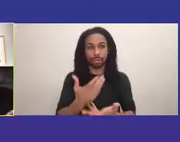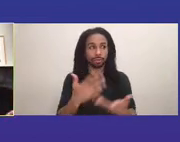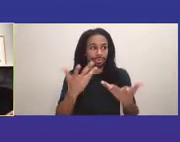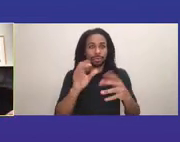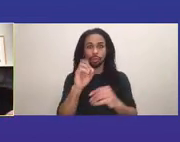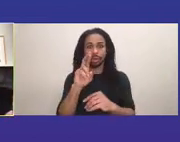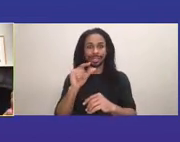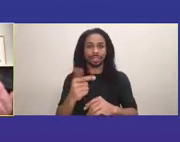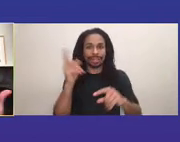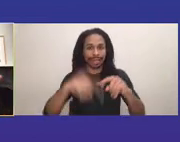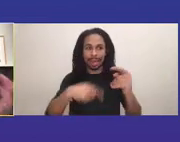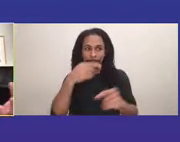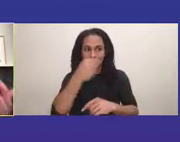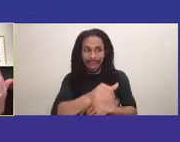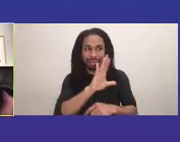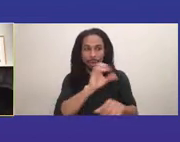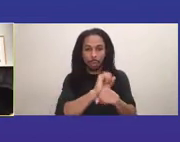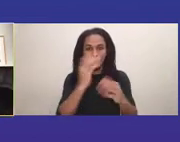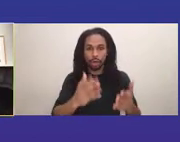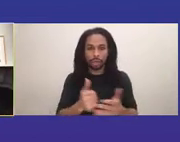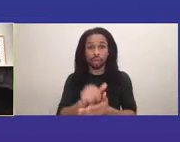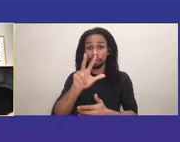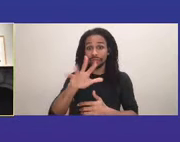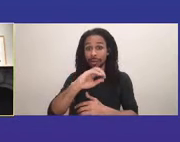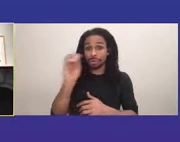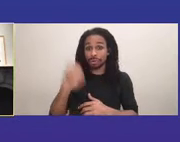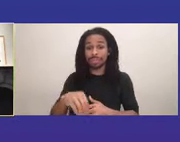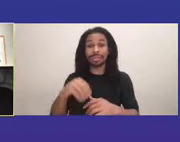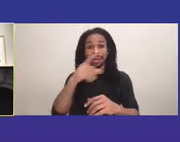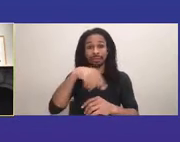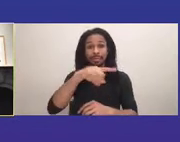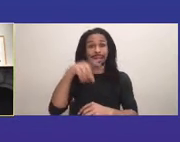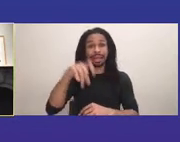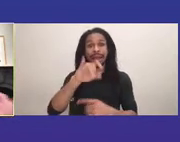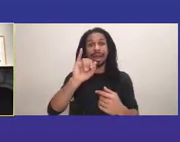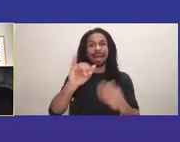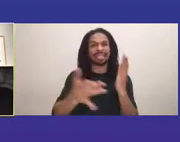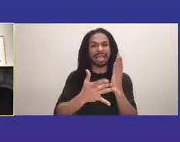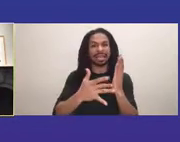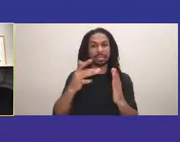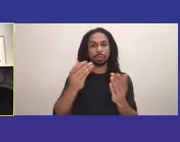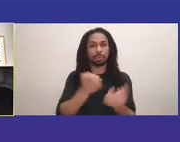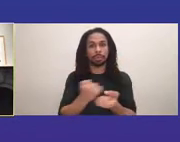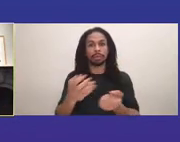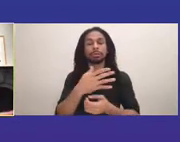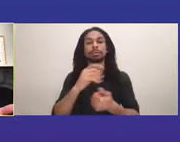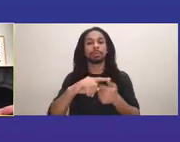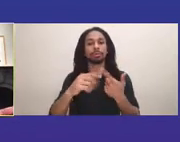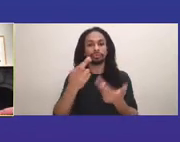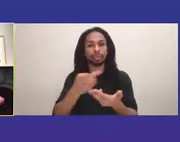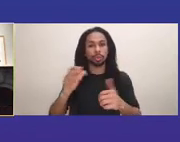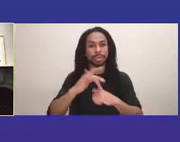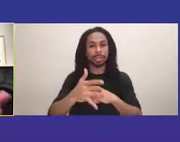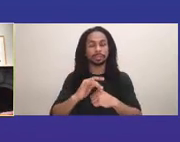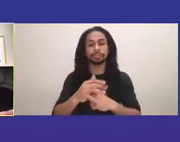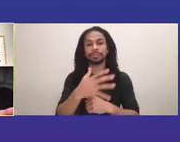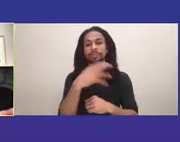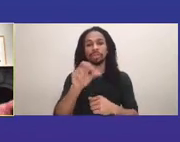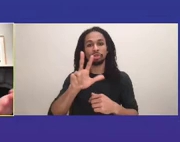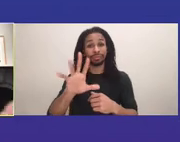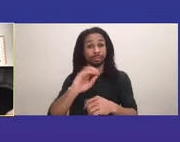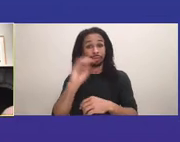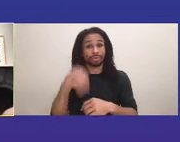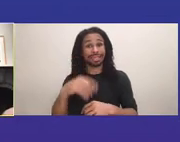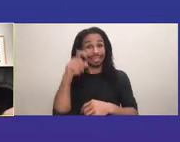workers. 35% of them need IT and tech equipment and resources. And 35%